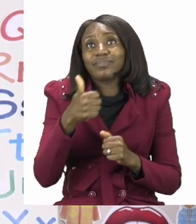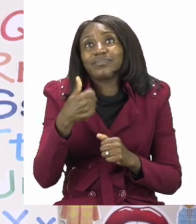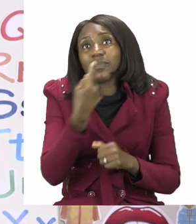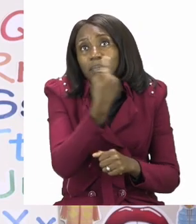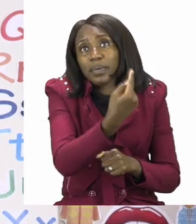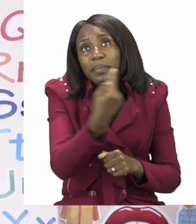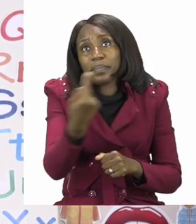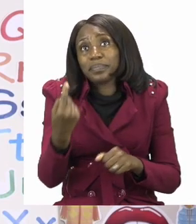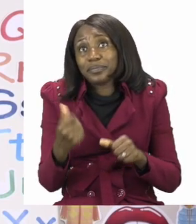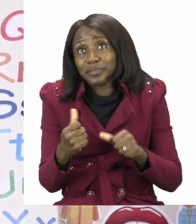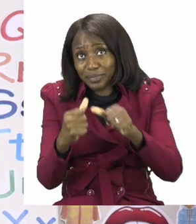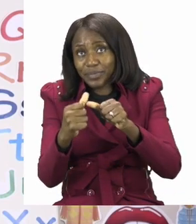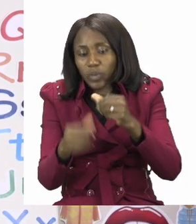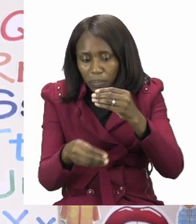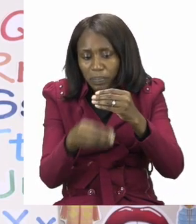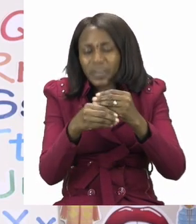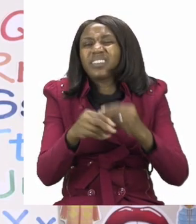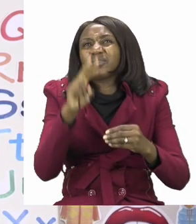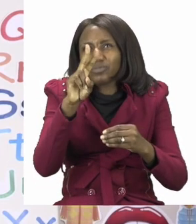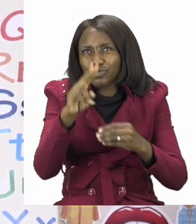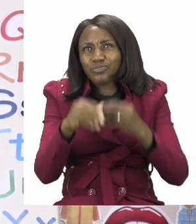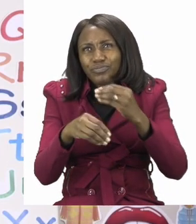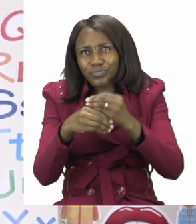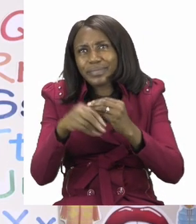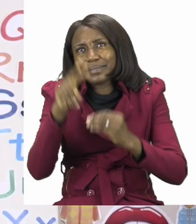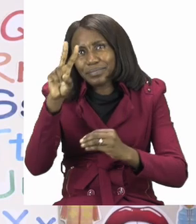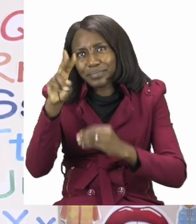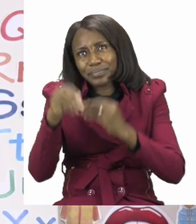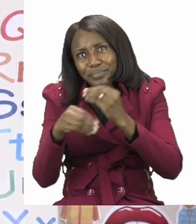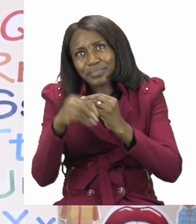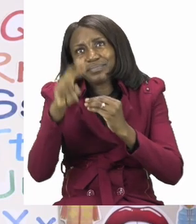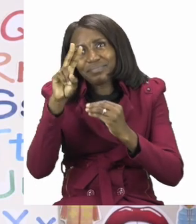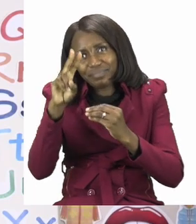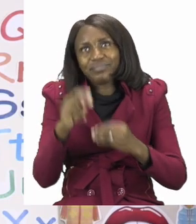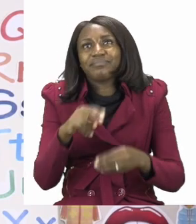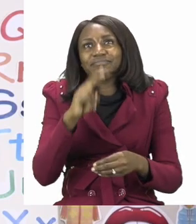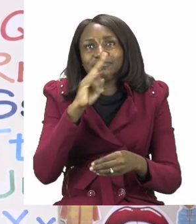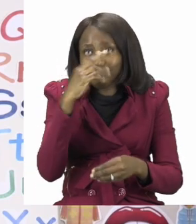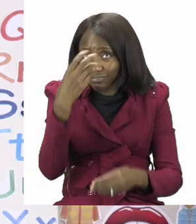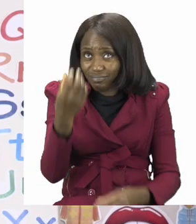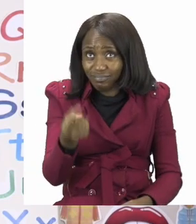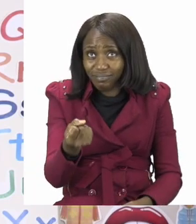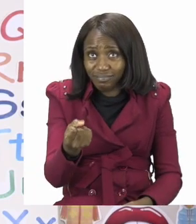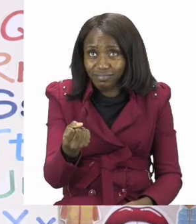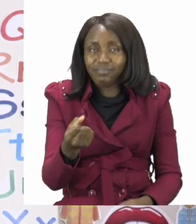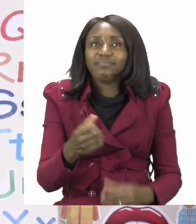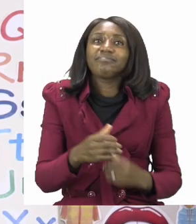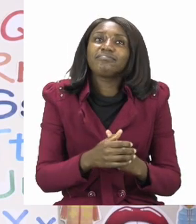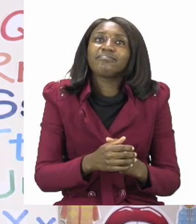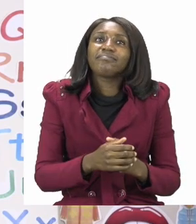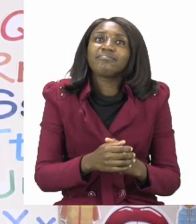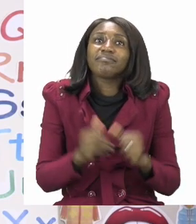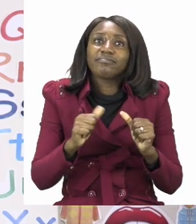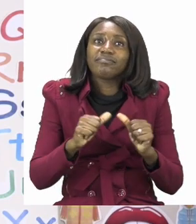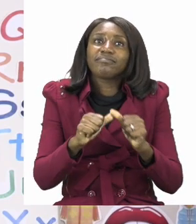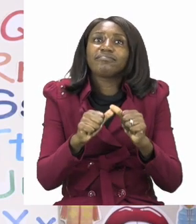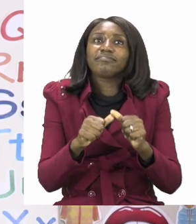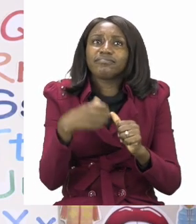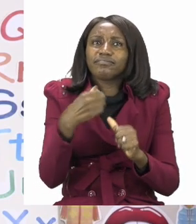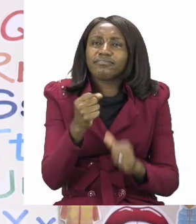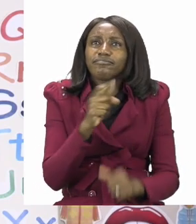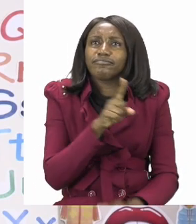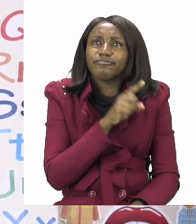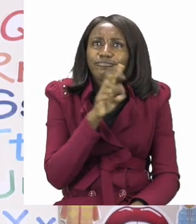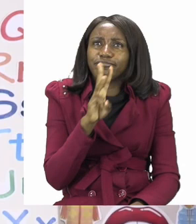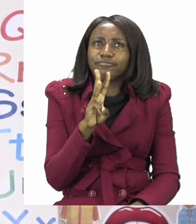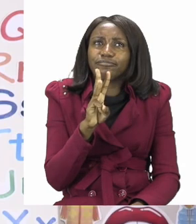by yourself. Well done. Now, we can do the next one. They have given us the